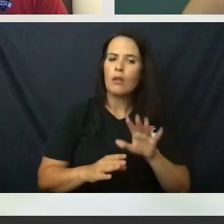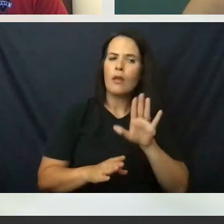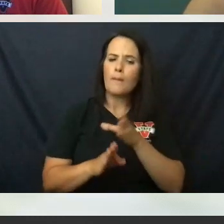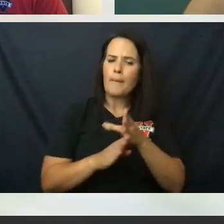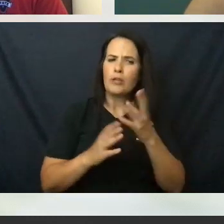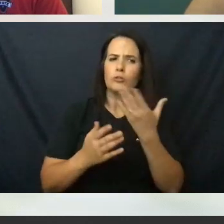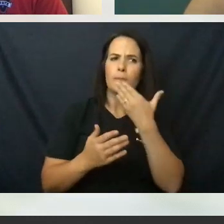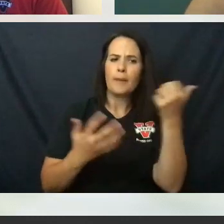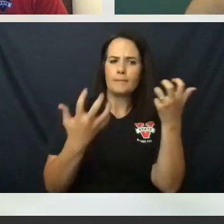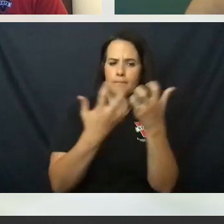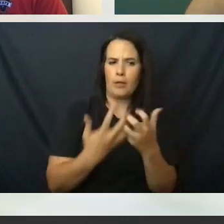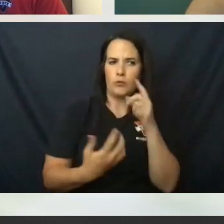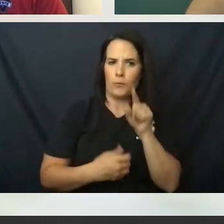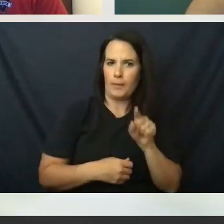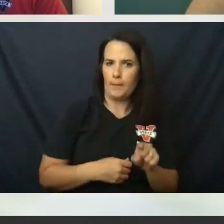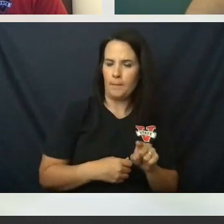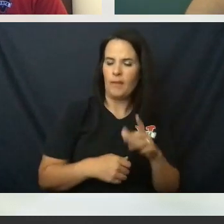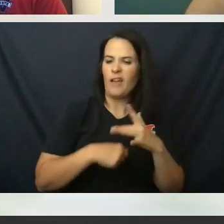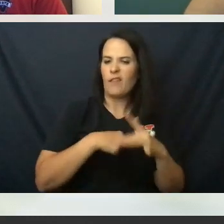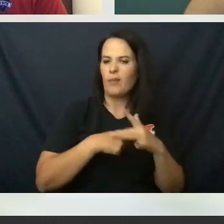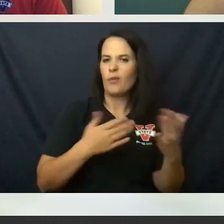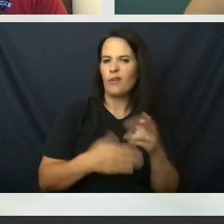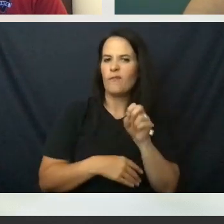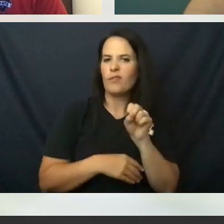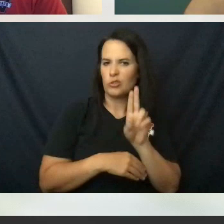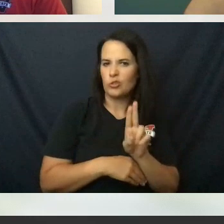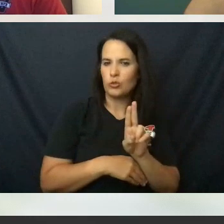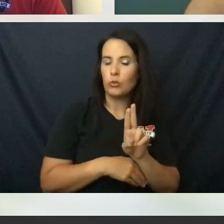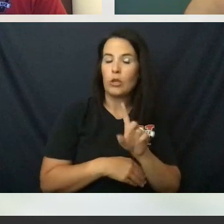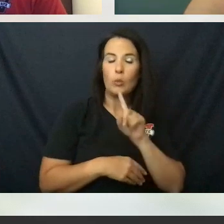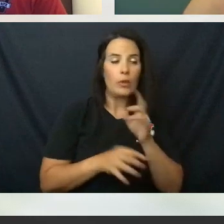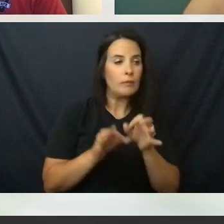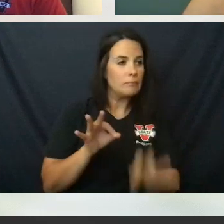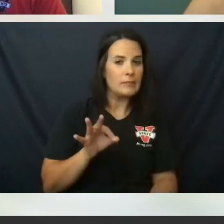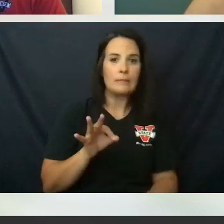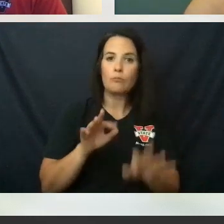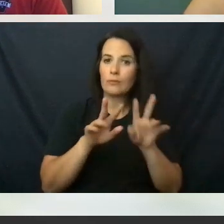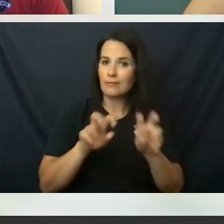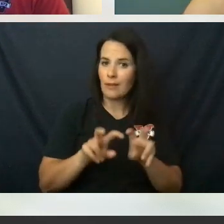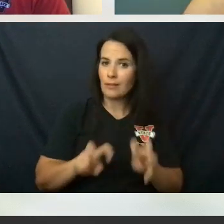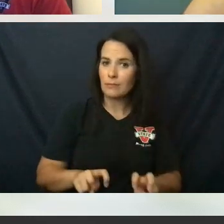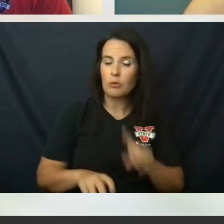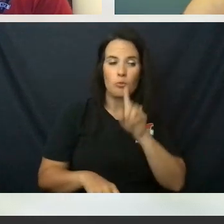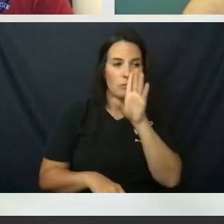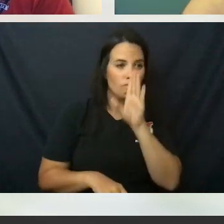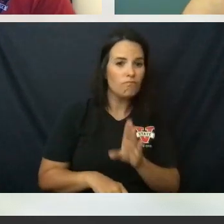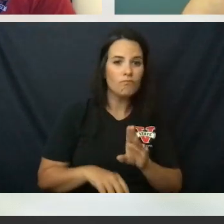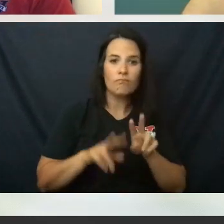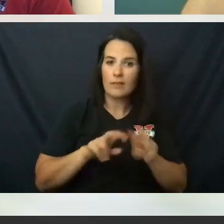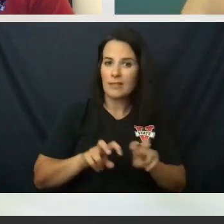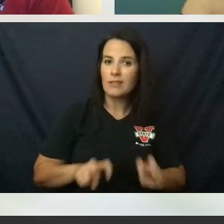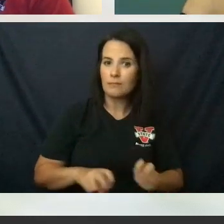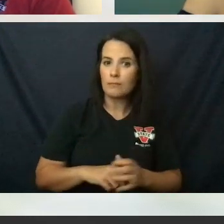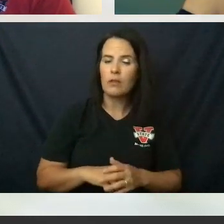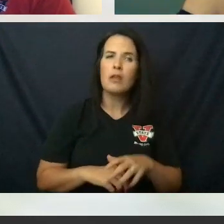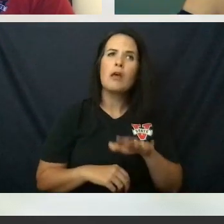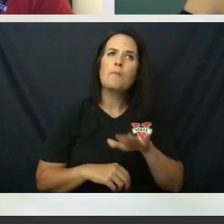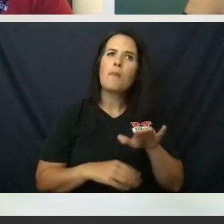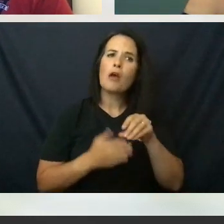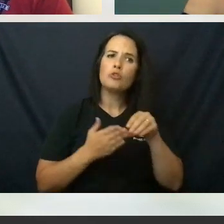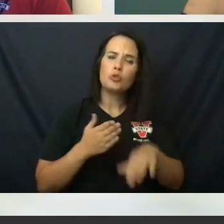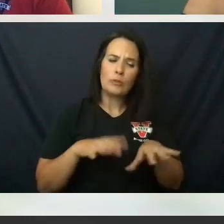for them that are available at VSU. So it's very simple. It's very straightforward. It'll take the